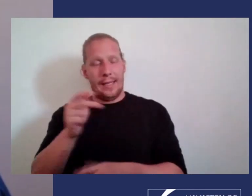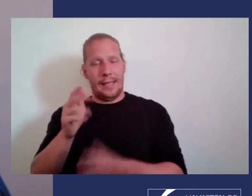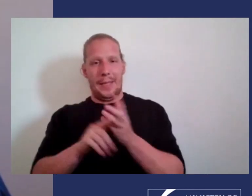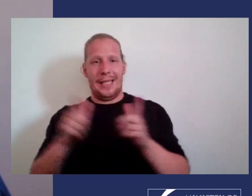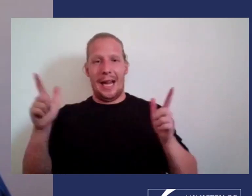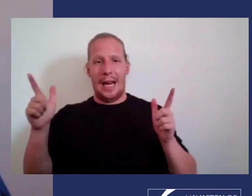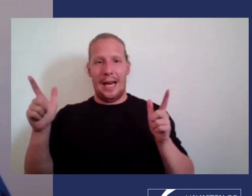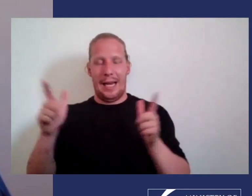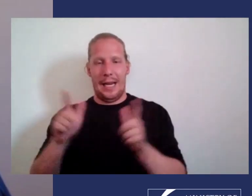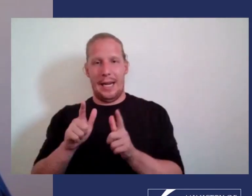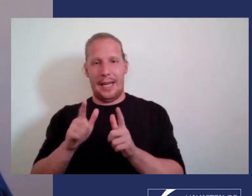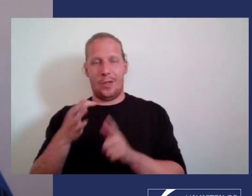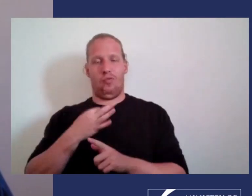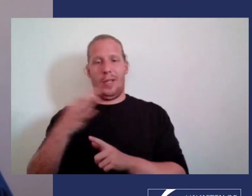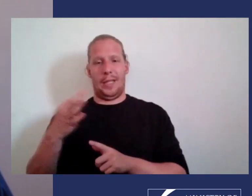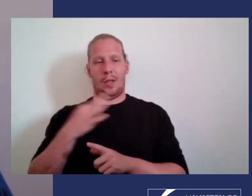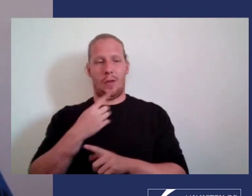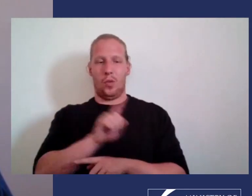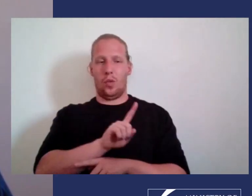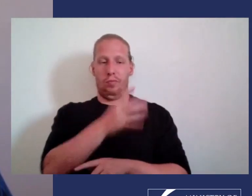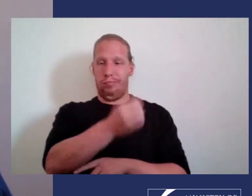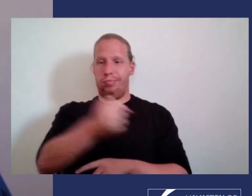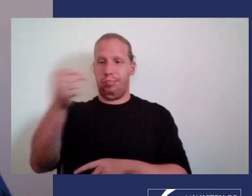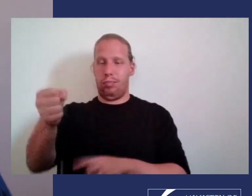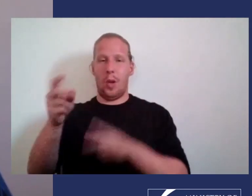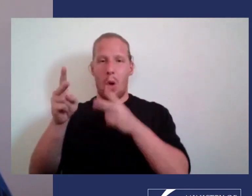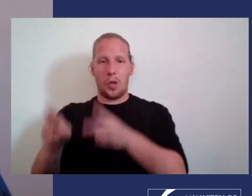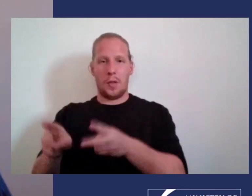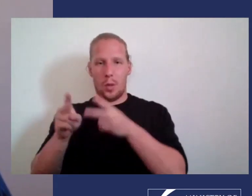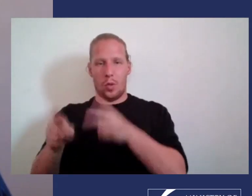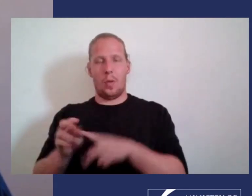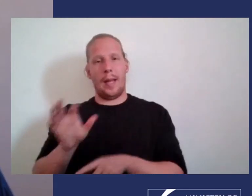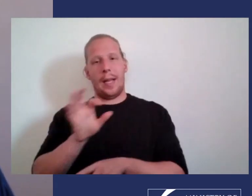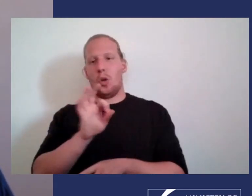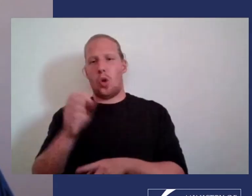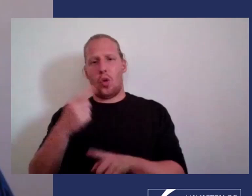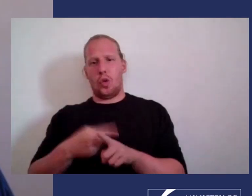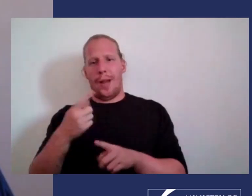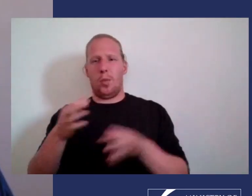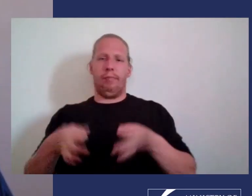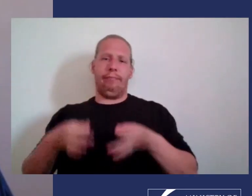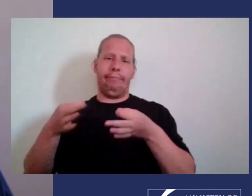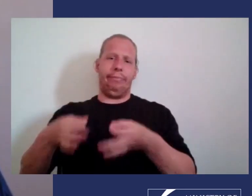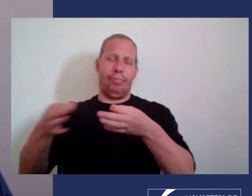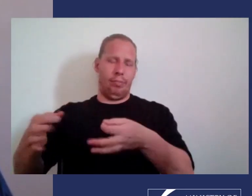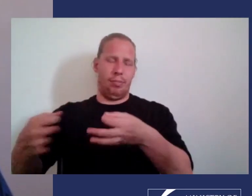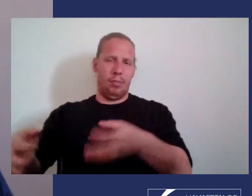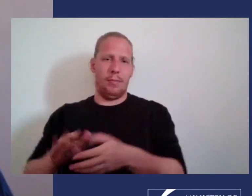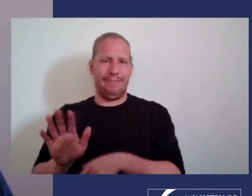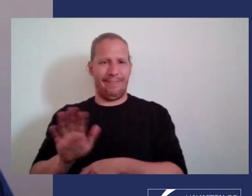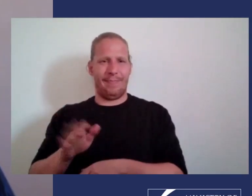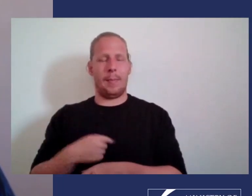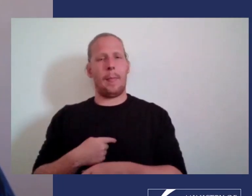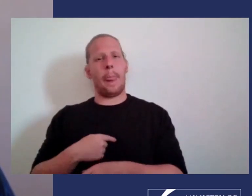people are going to be hospitalised. And I think that there really isn't time to delay on this. I've heard some people say that they're struggling to get